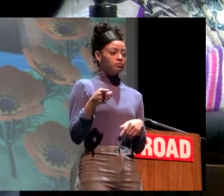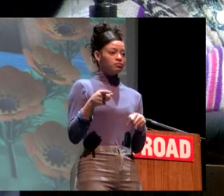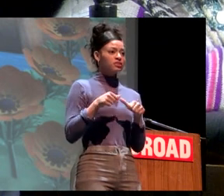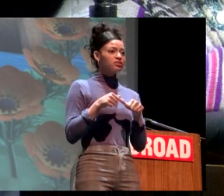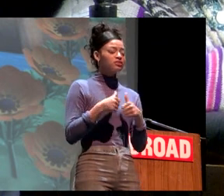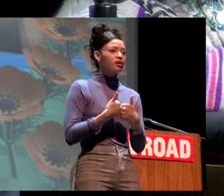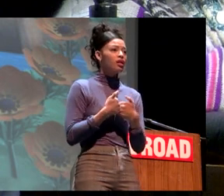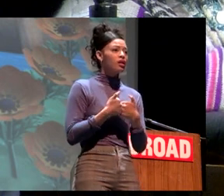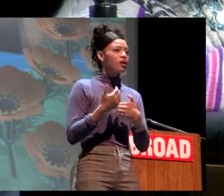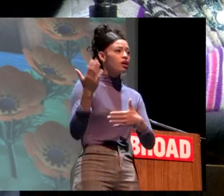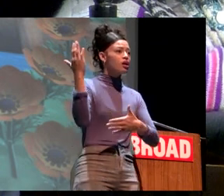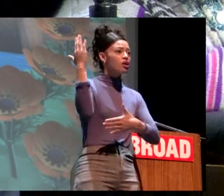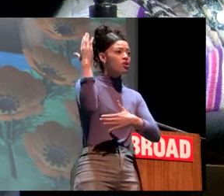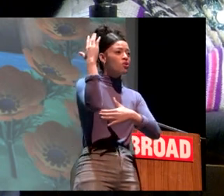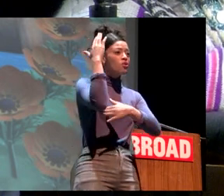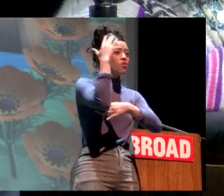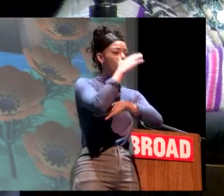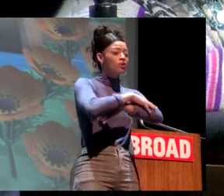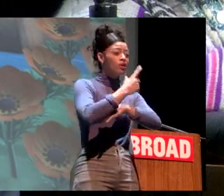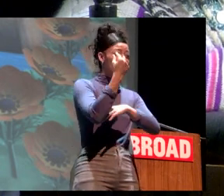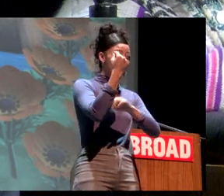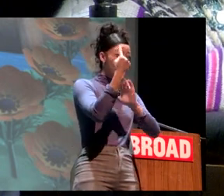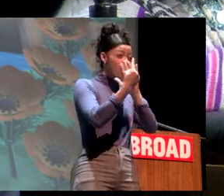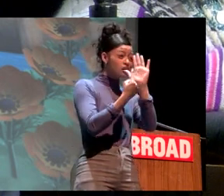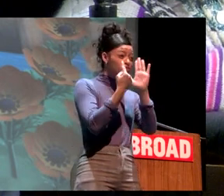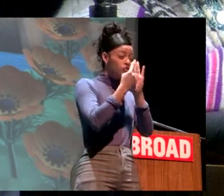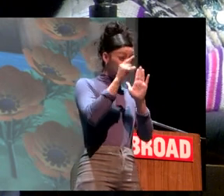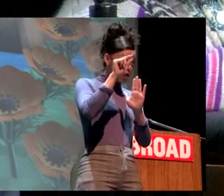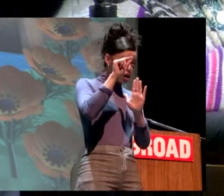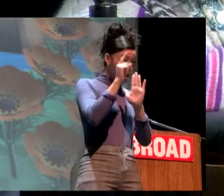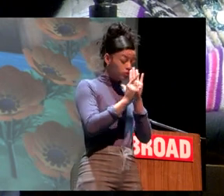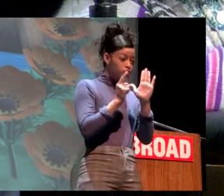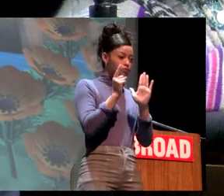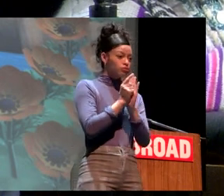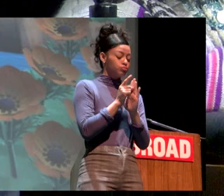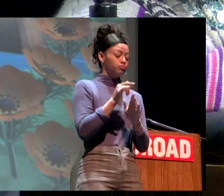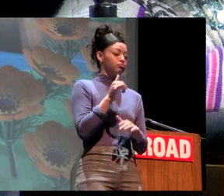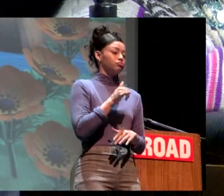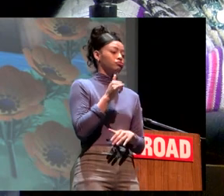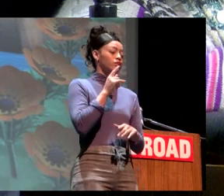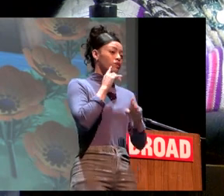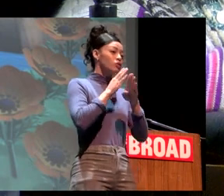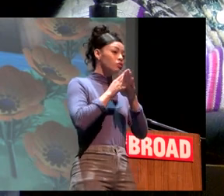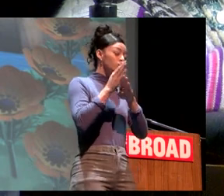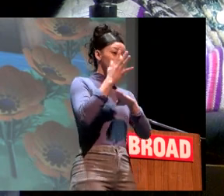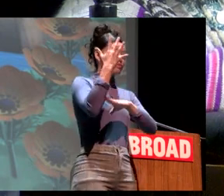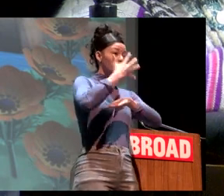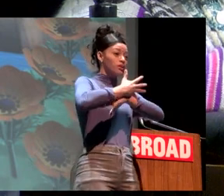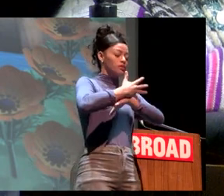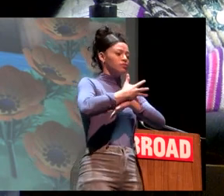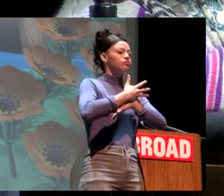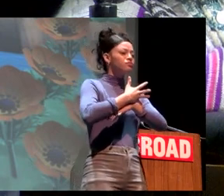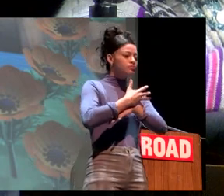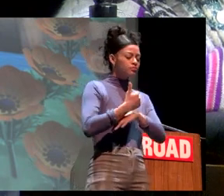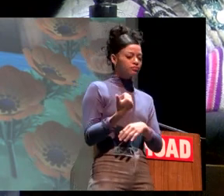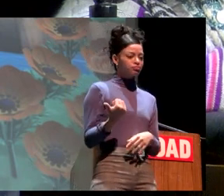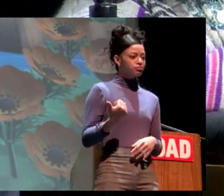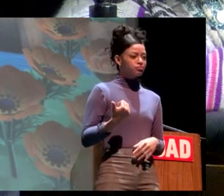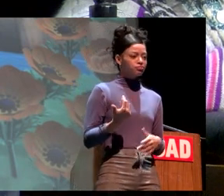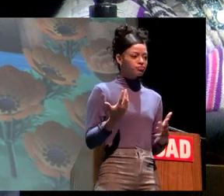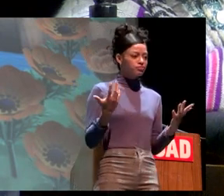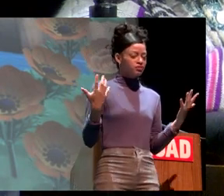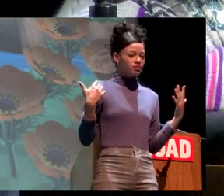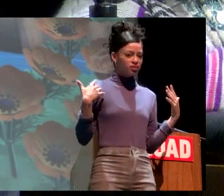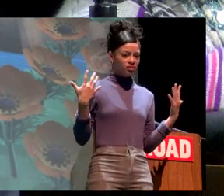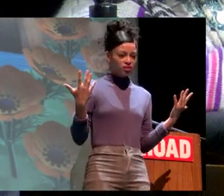and for 5 days straight. And that was a problem. And it looked like he was a drug addict and his eyes were